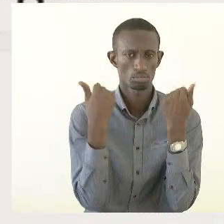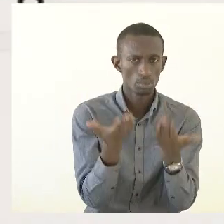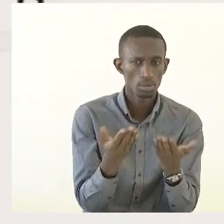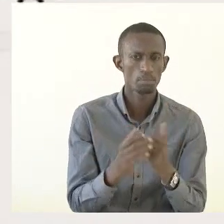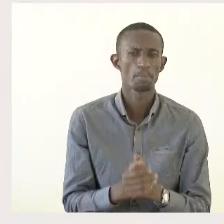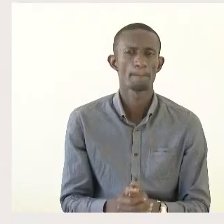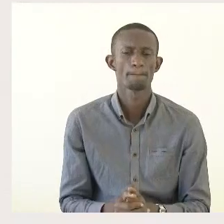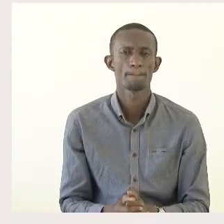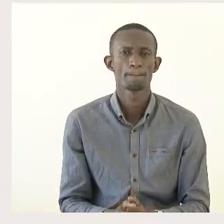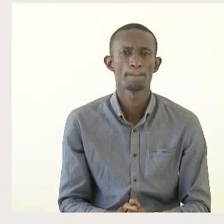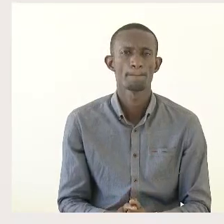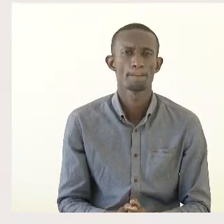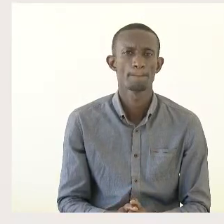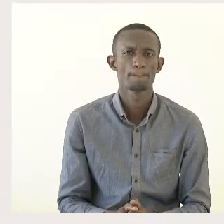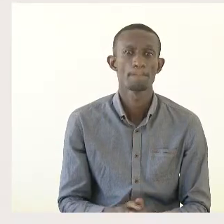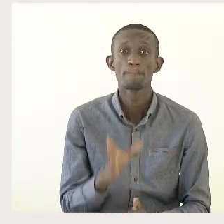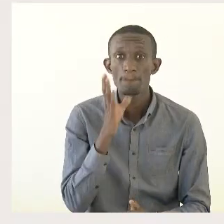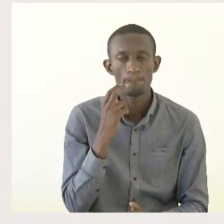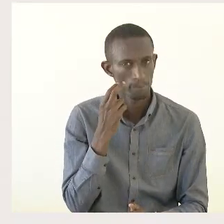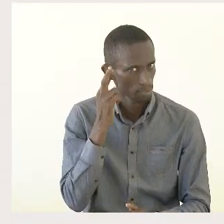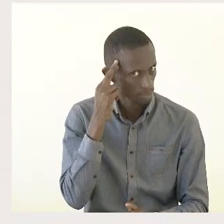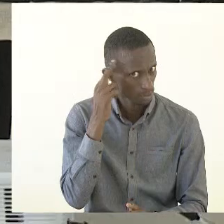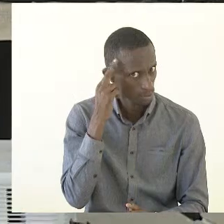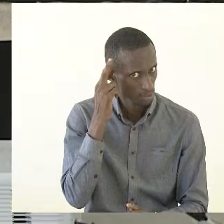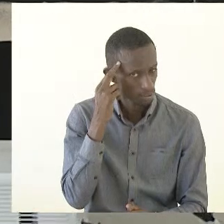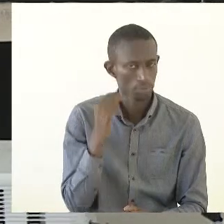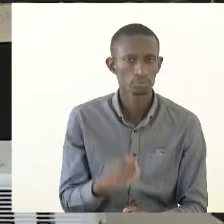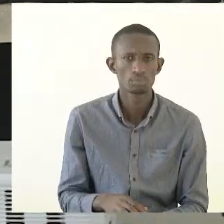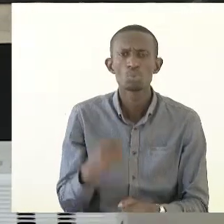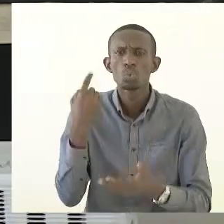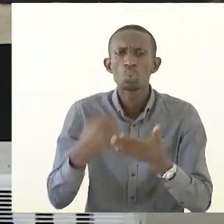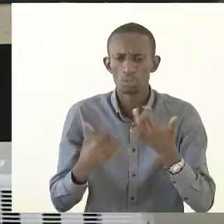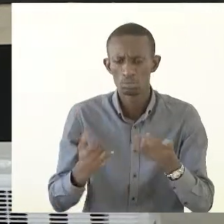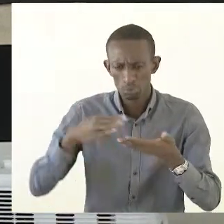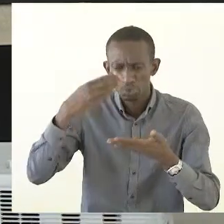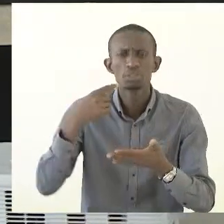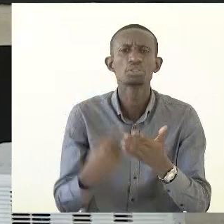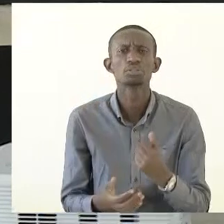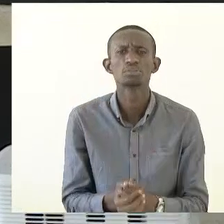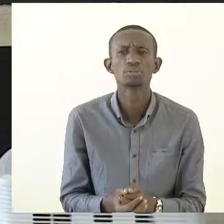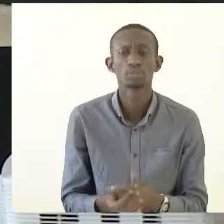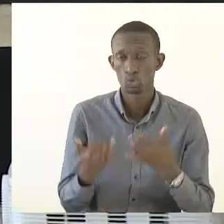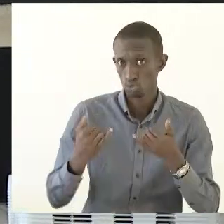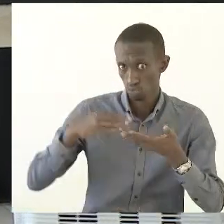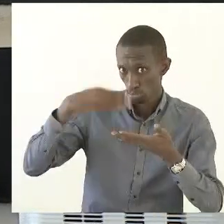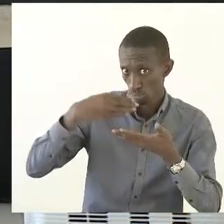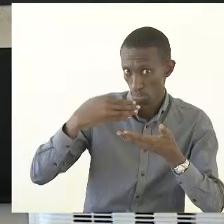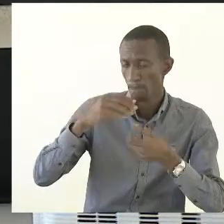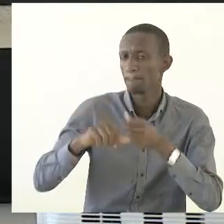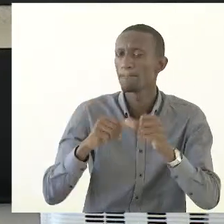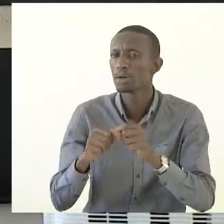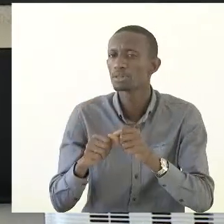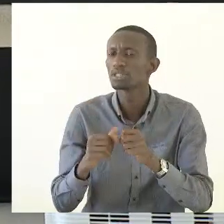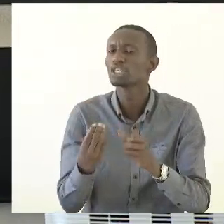Before we go to assignment, let us remind ourselves what we've discussed today. We have discussed about non-reducing